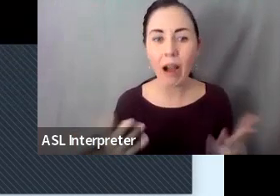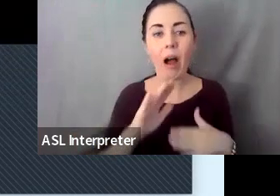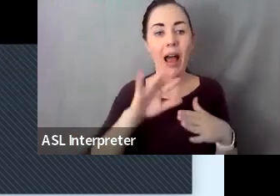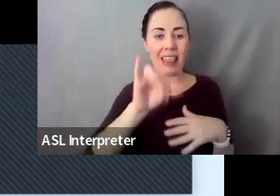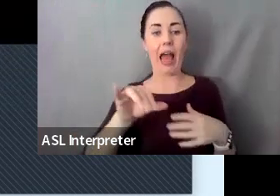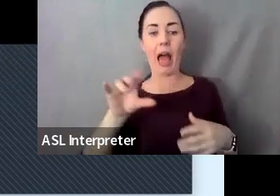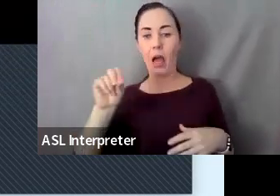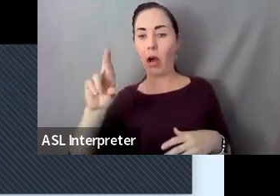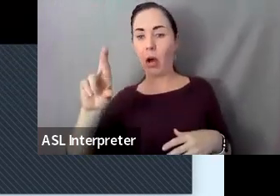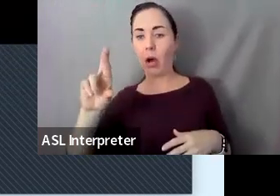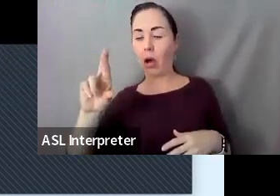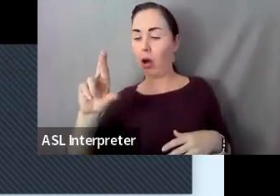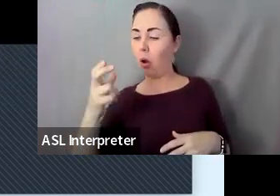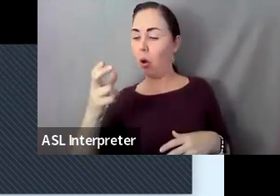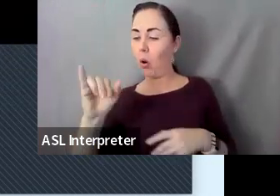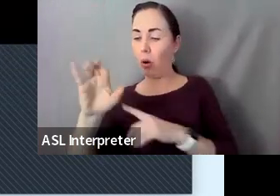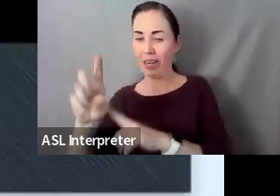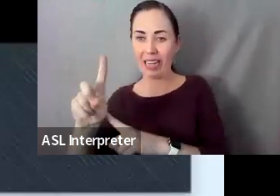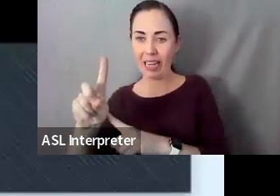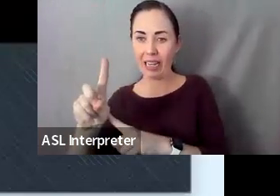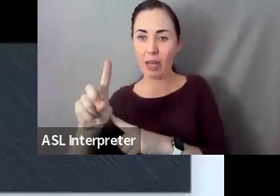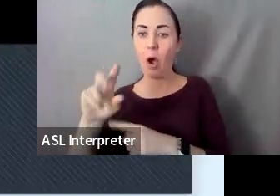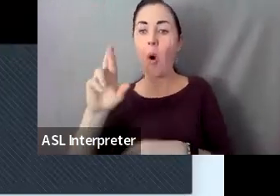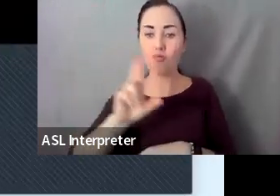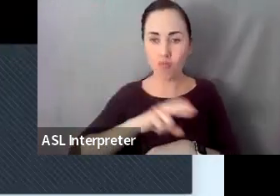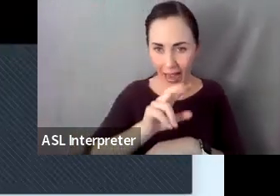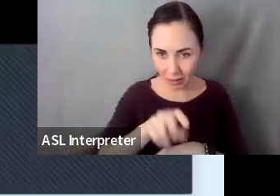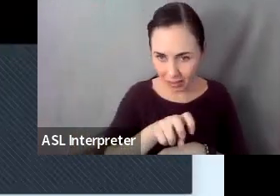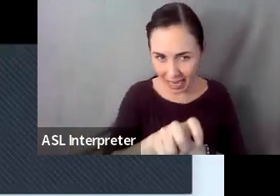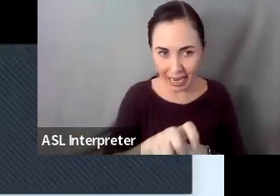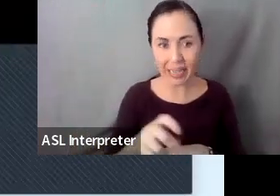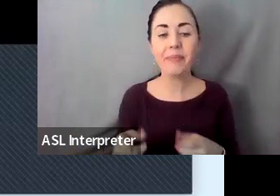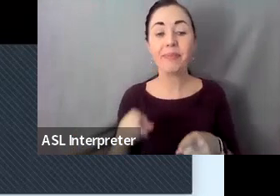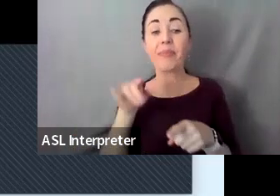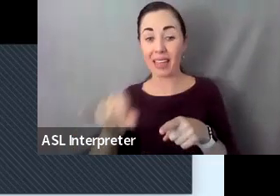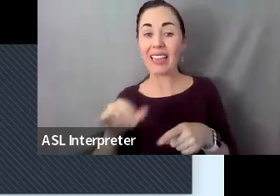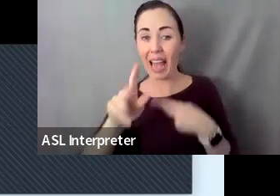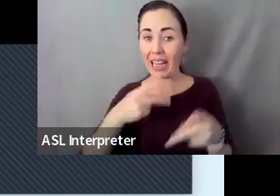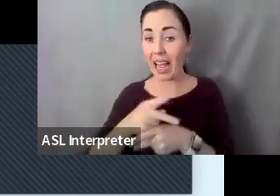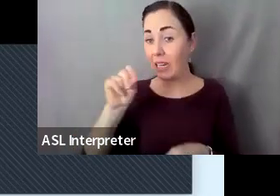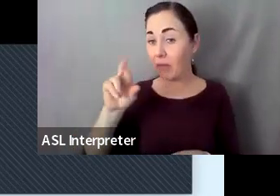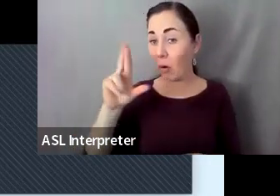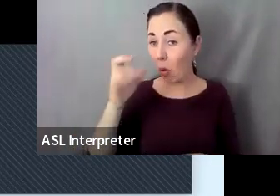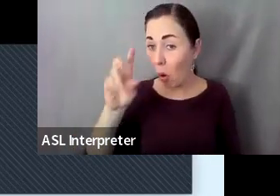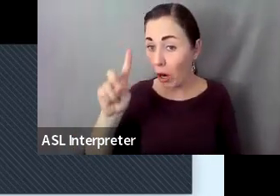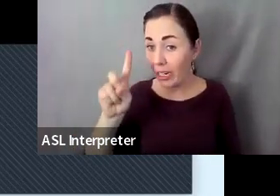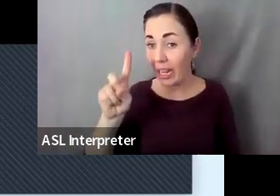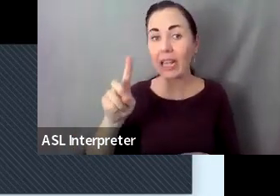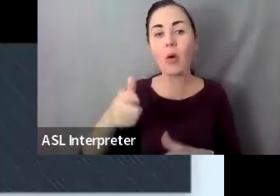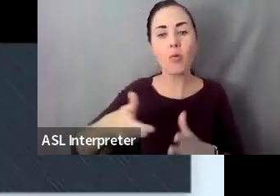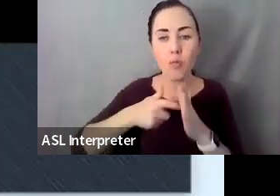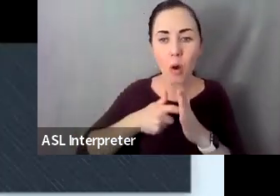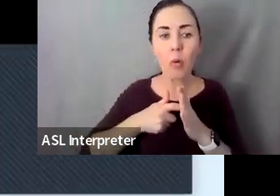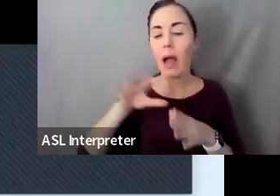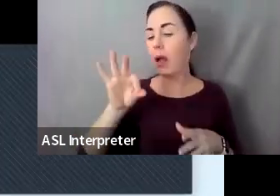particular fungi, in order to grow. And those fungi are feeding on the leaves and the decomposing wood, and they're feeding it